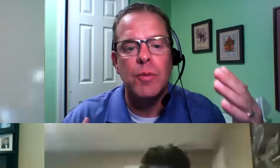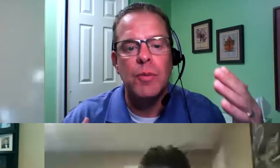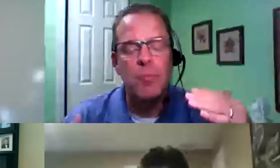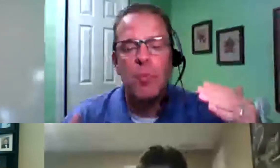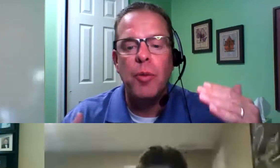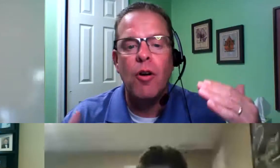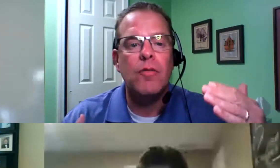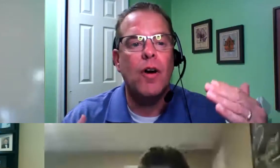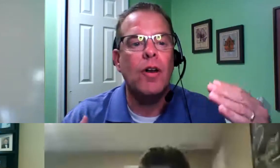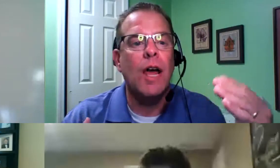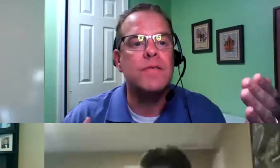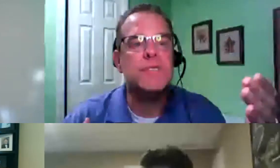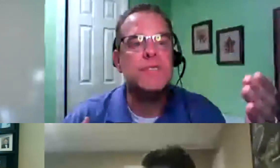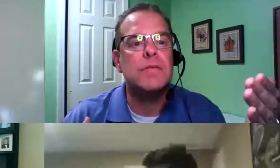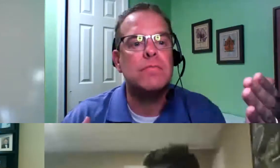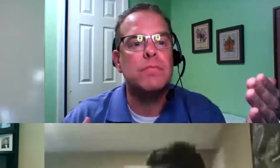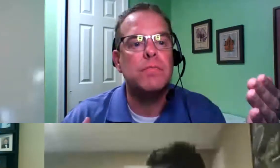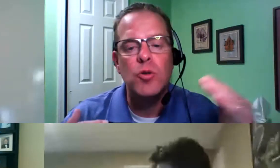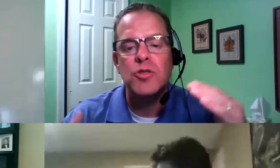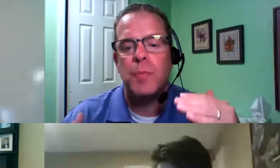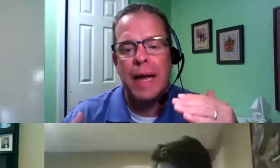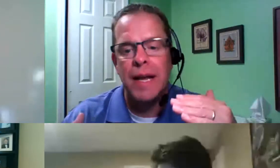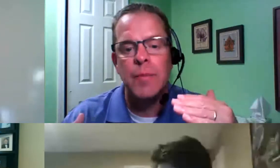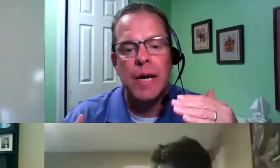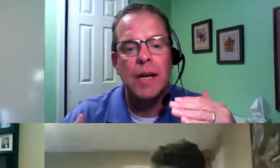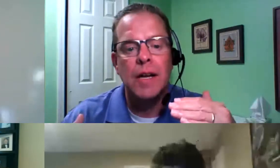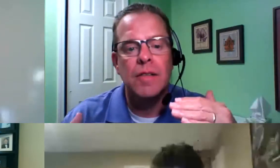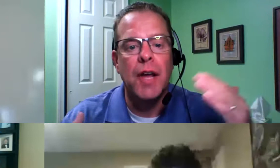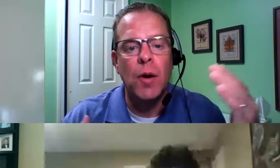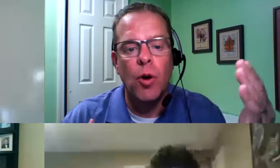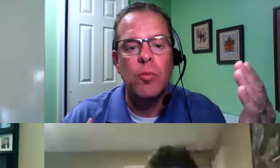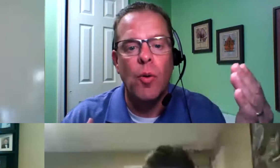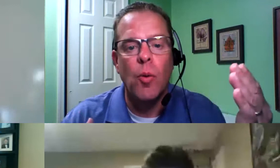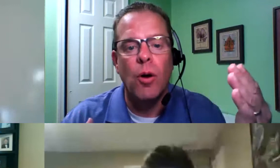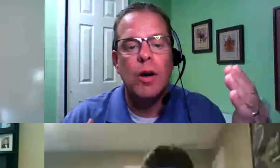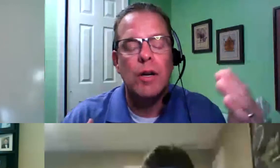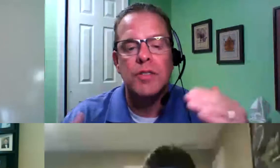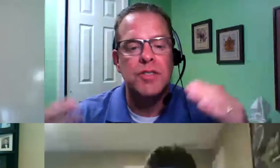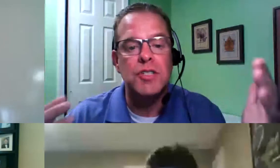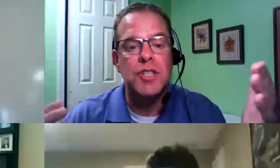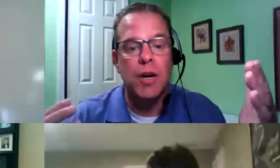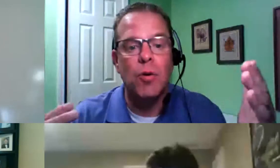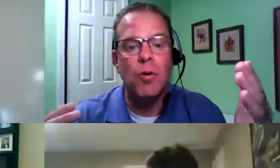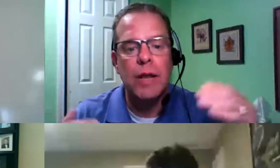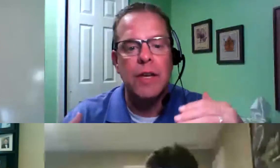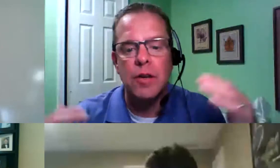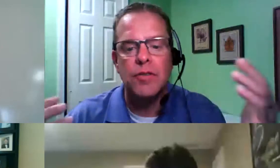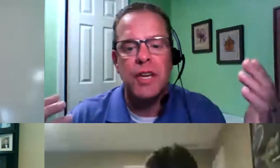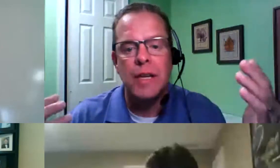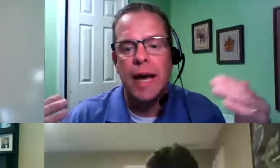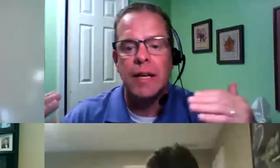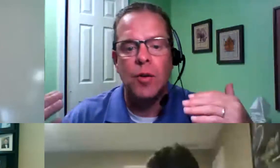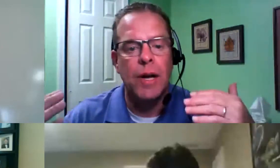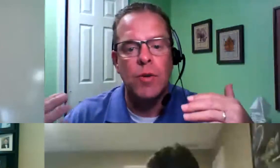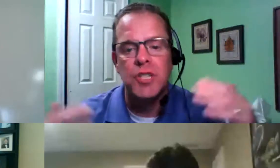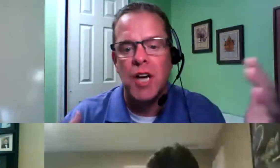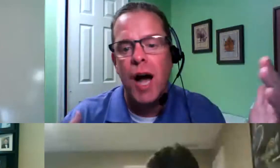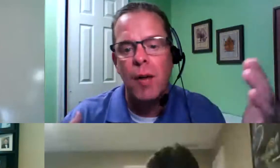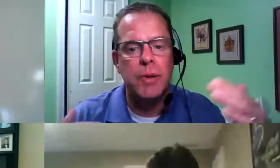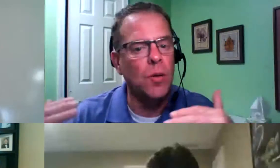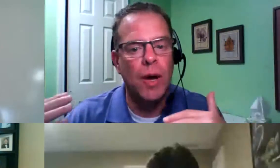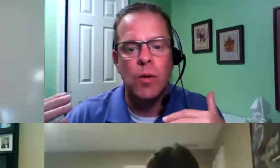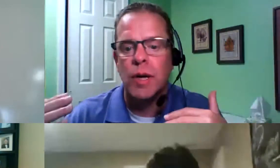be a bigger part of our lives post-pandemic than they were before? Just in general, I think you've seen that in the